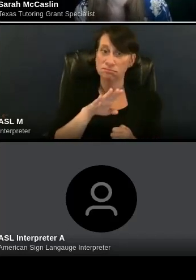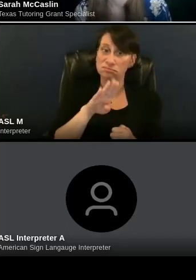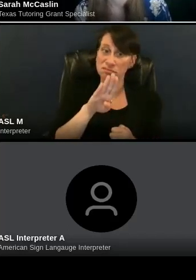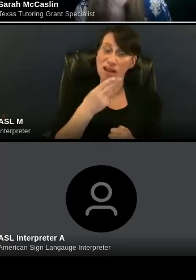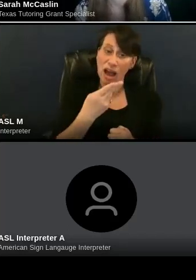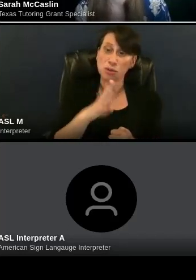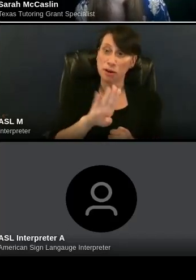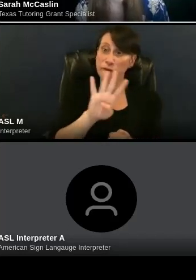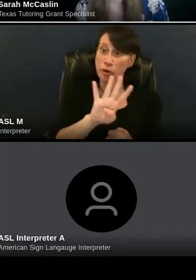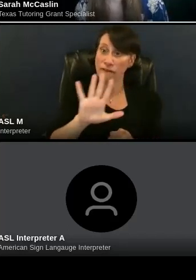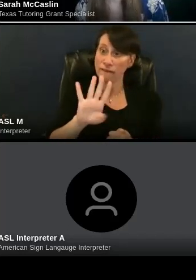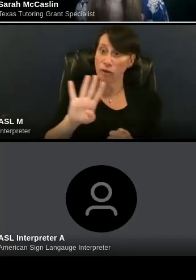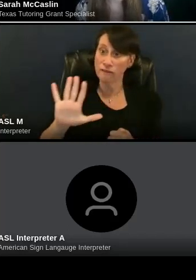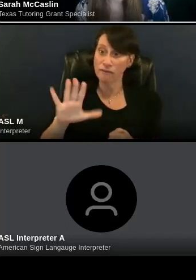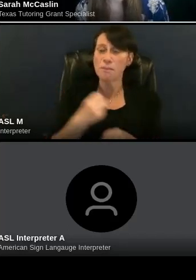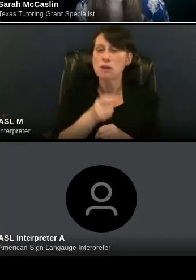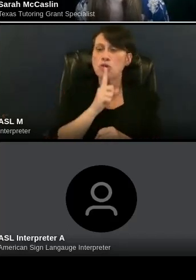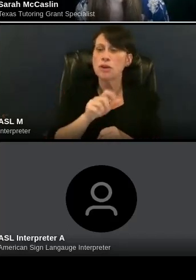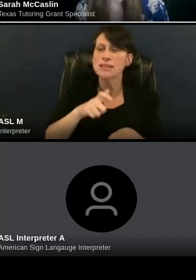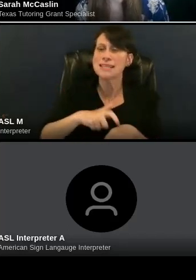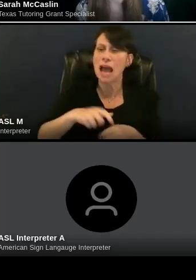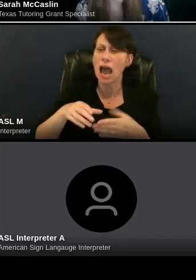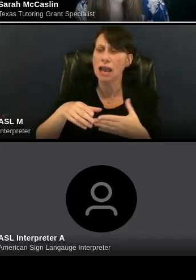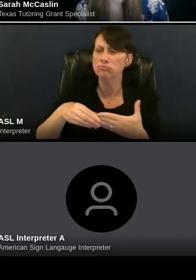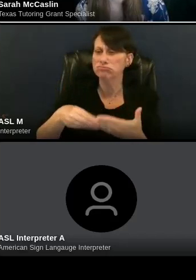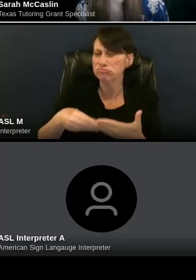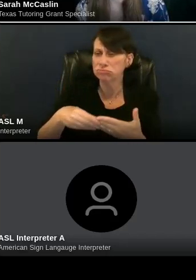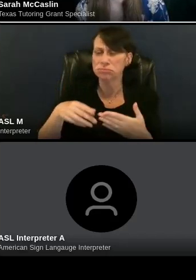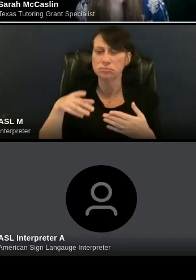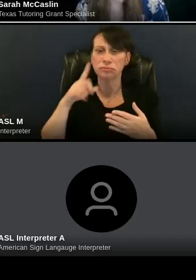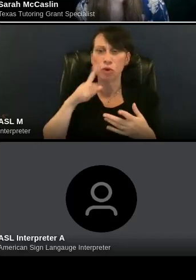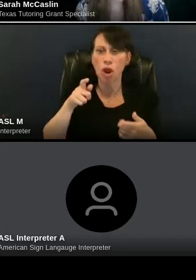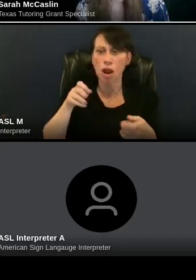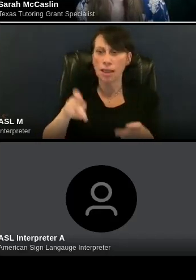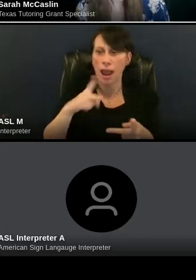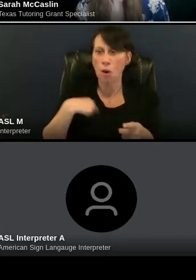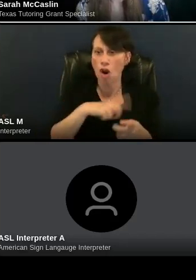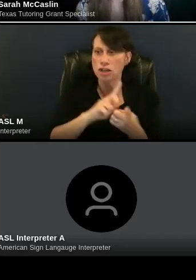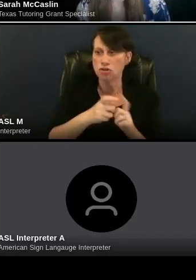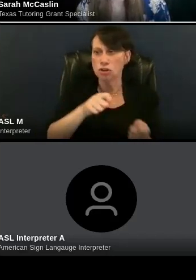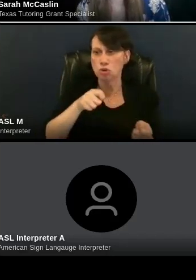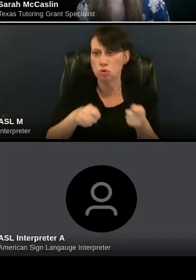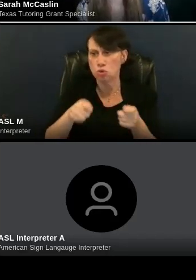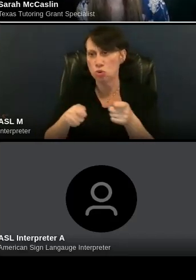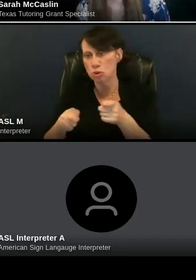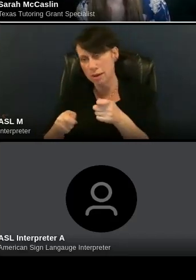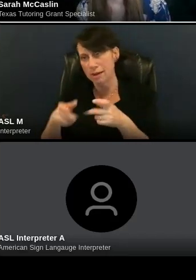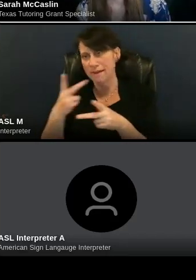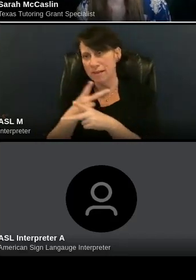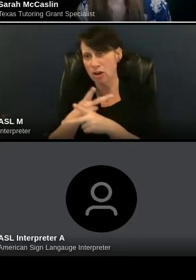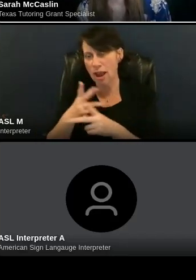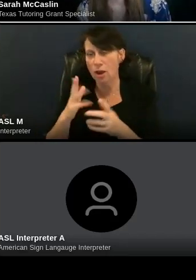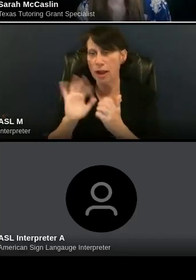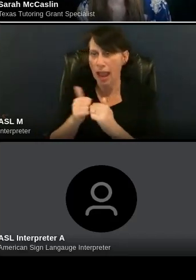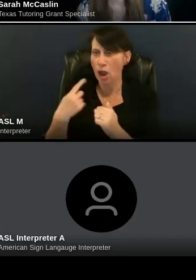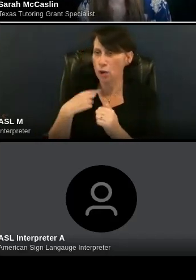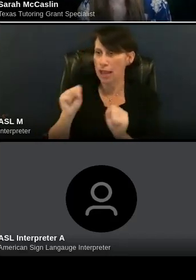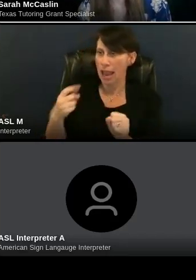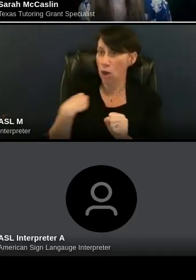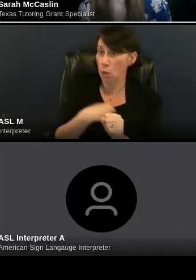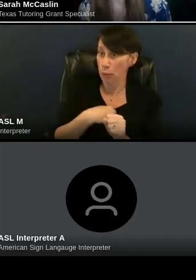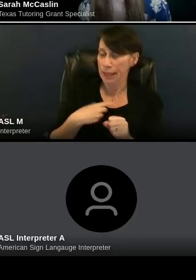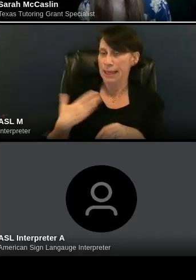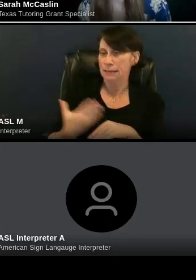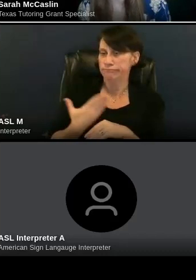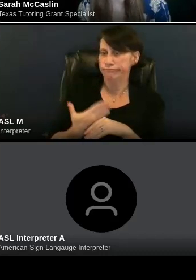making sure that there was this time period allotted to our districts to figure out how can we refine